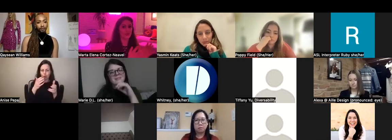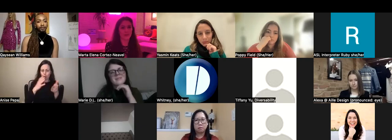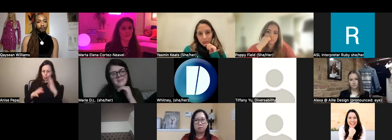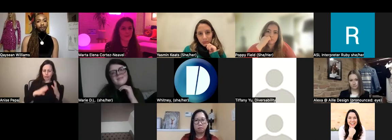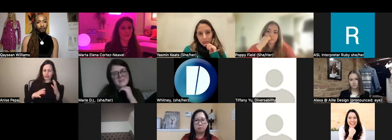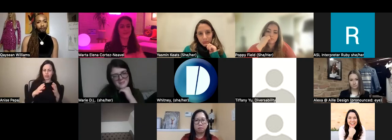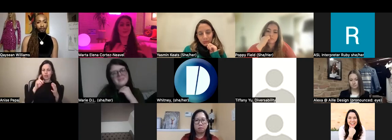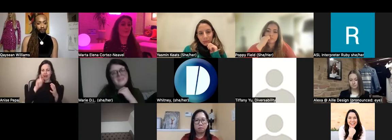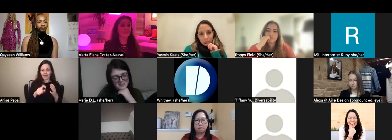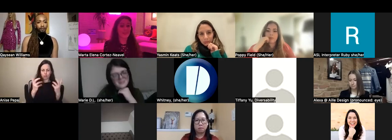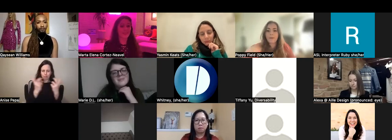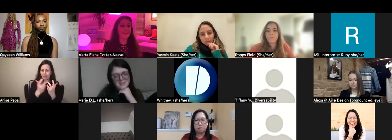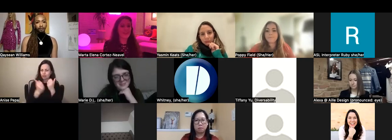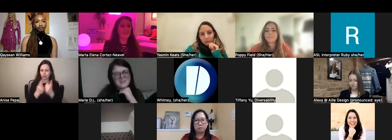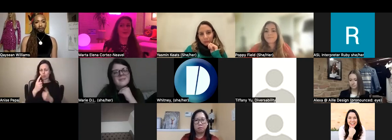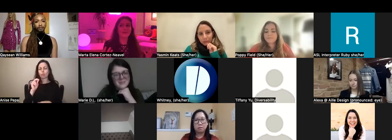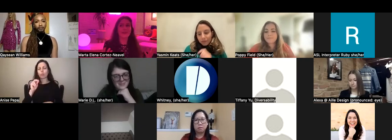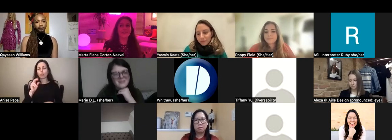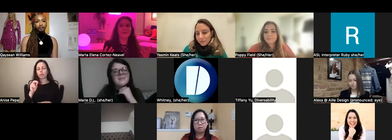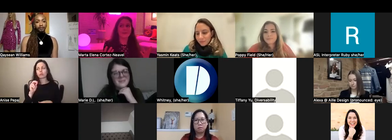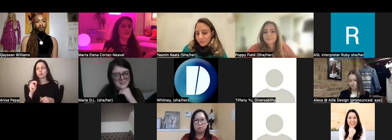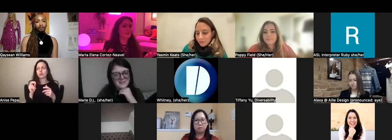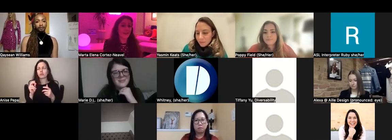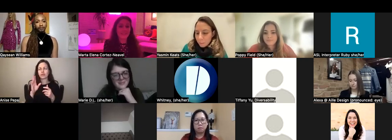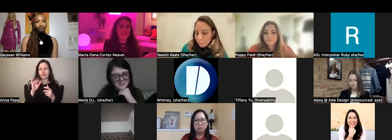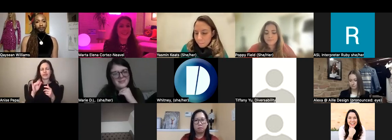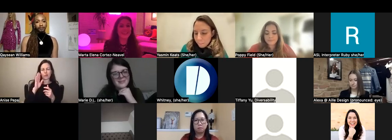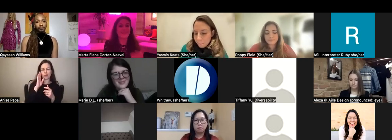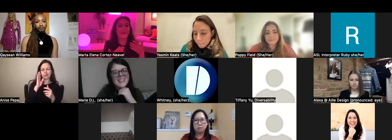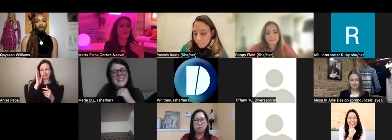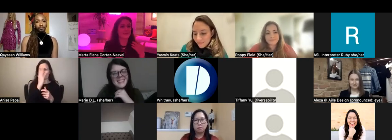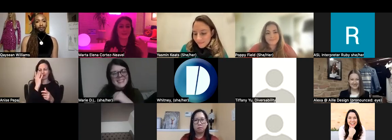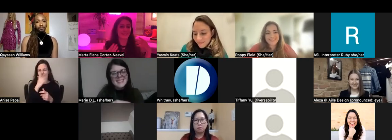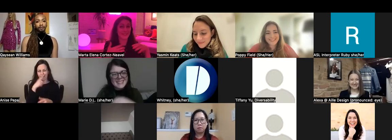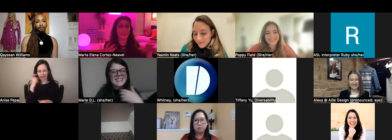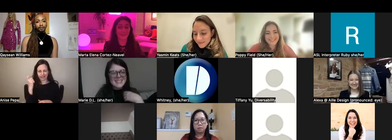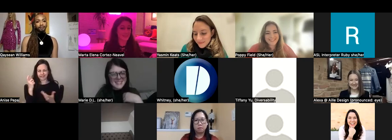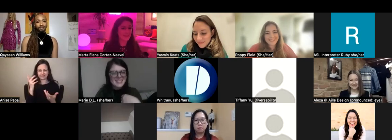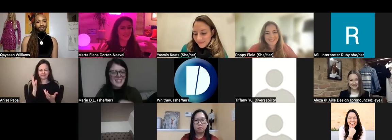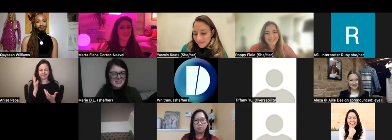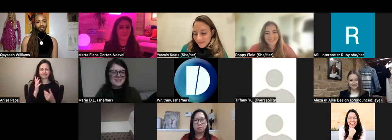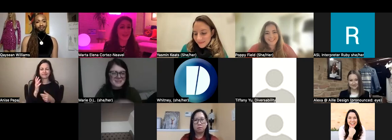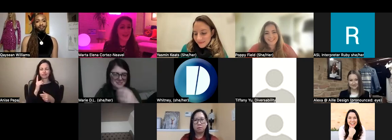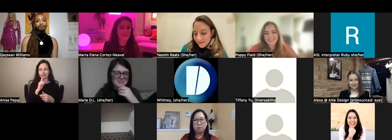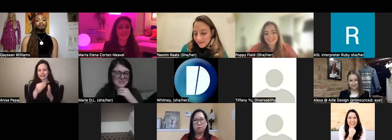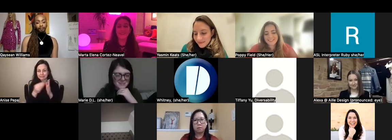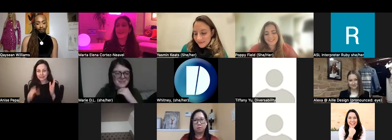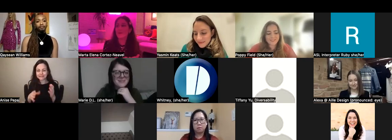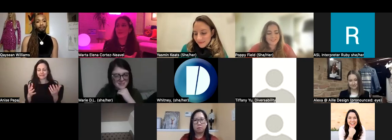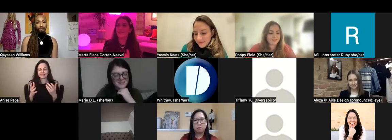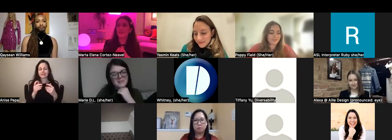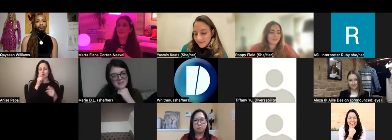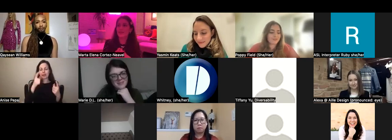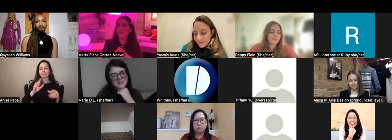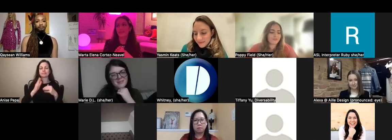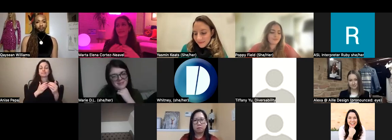to work for everyone. That's not what we're saying. That would end up looking really ugly and it probably would be really, like, it'd be really expensive. It just wouldn't happen. What